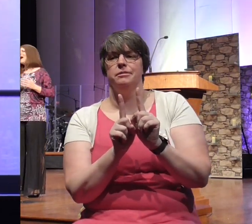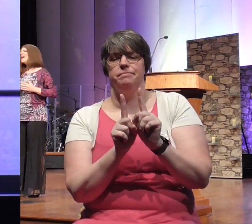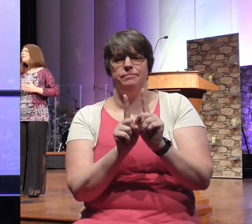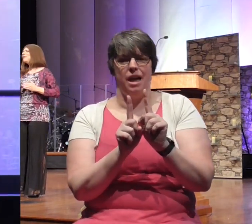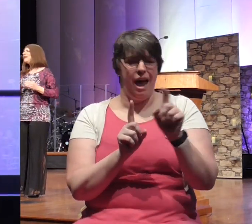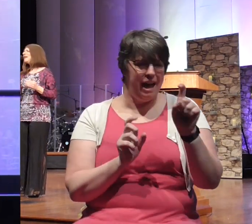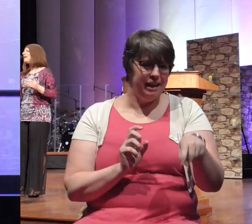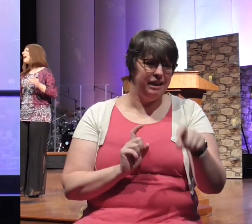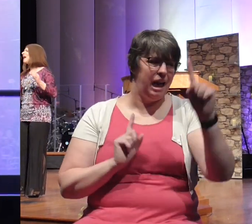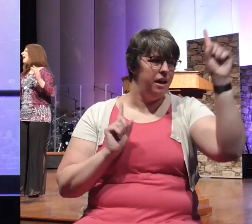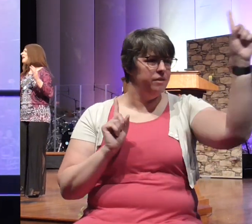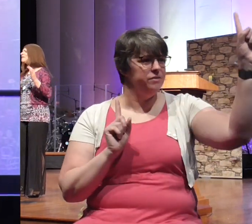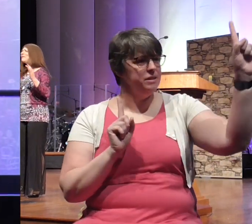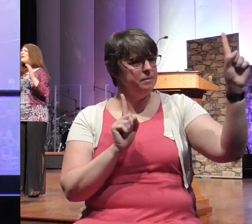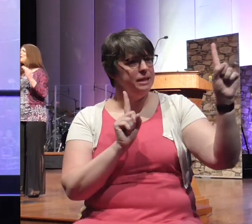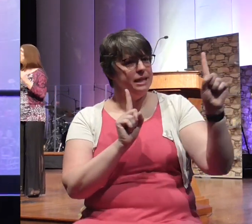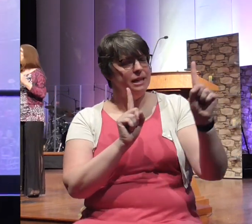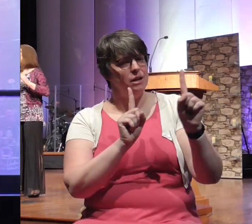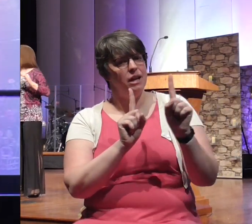are. Gotta be